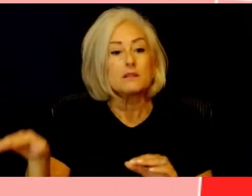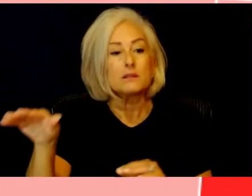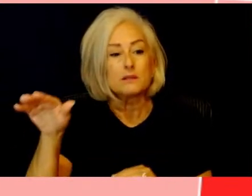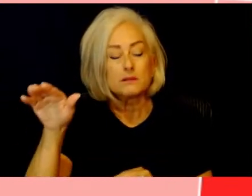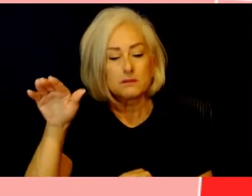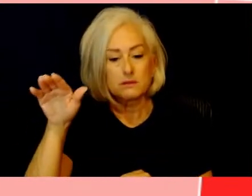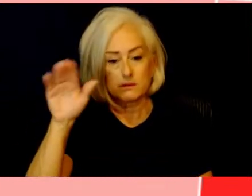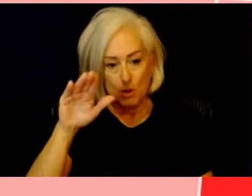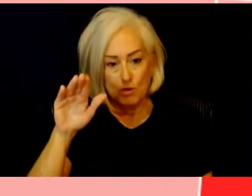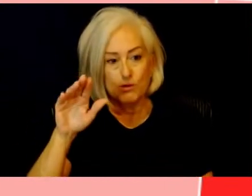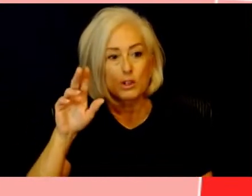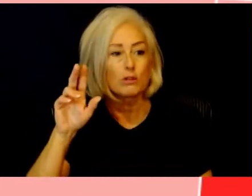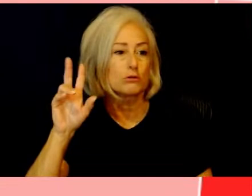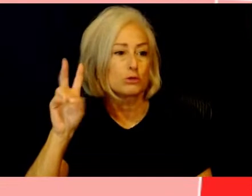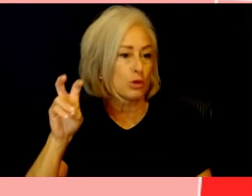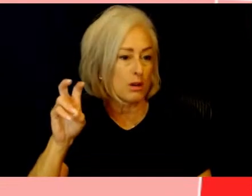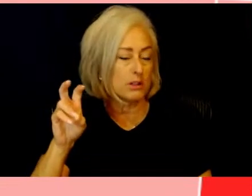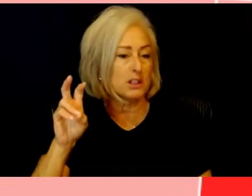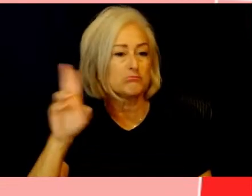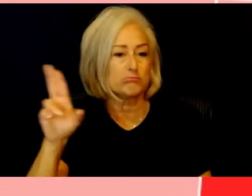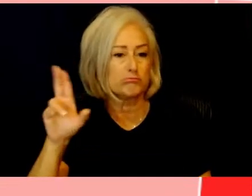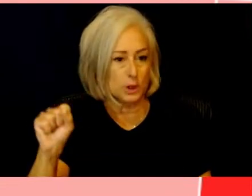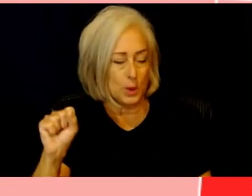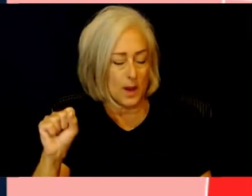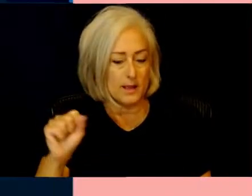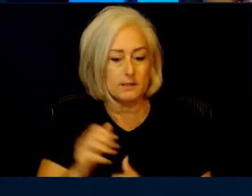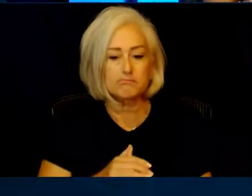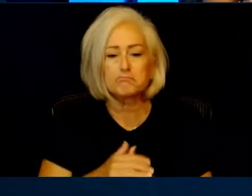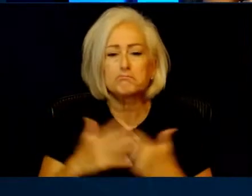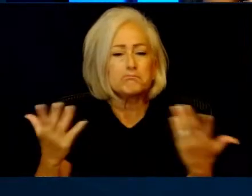your expertise looking at these numbers to see here in the metro?